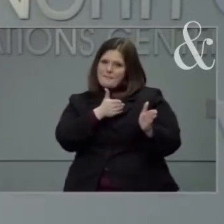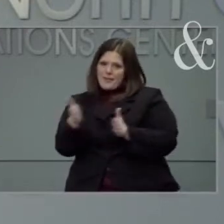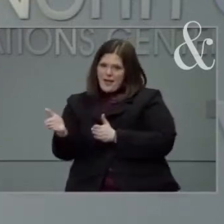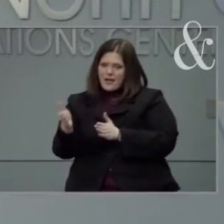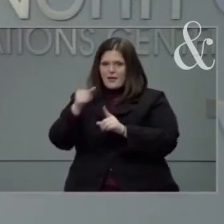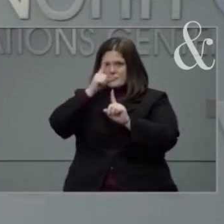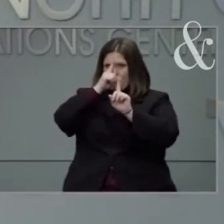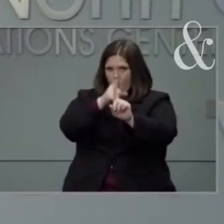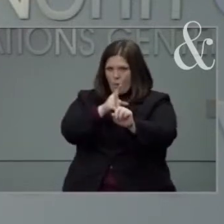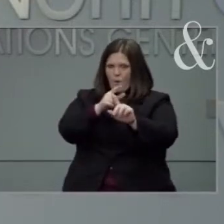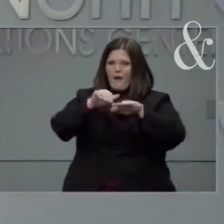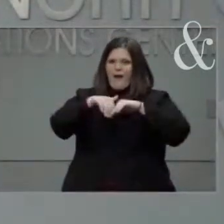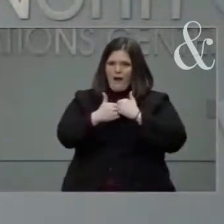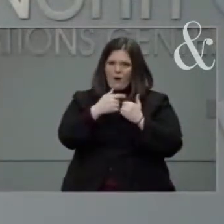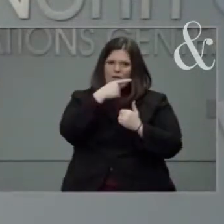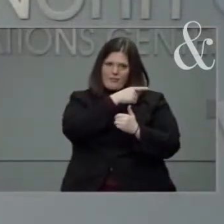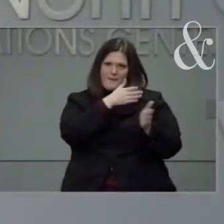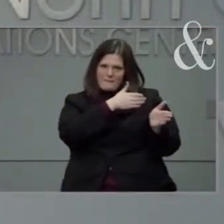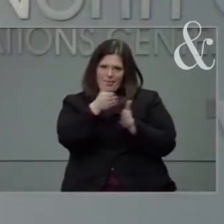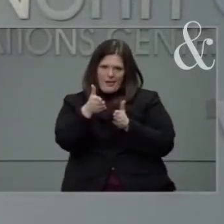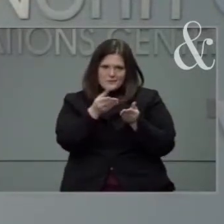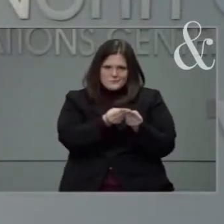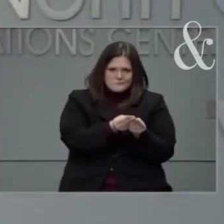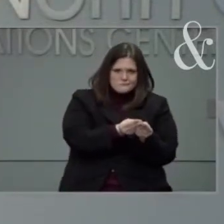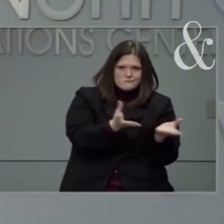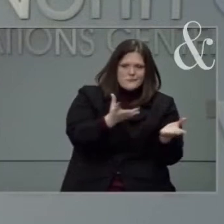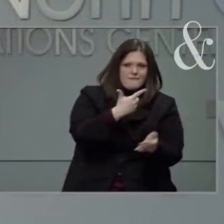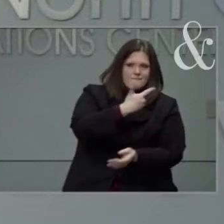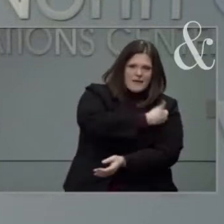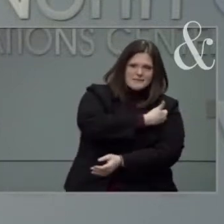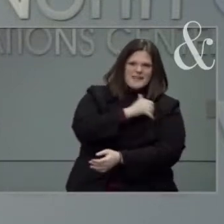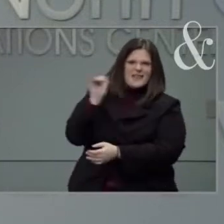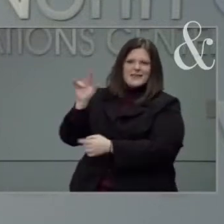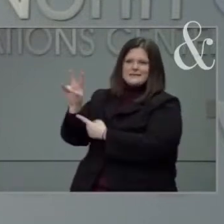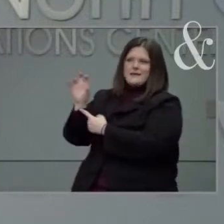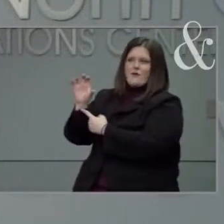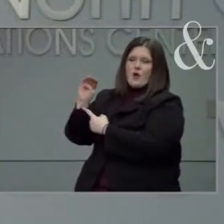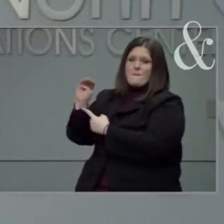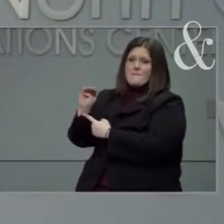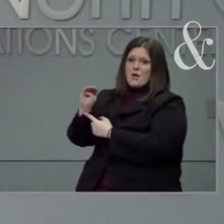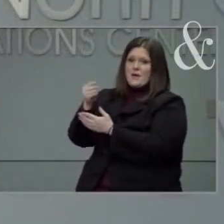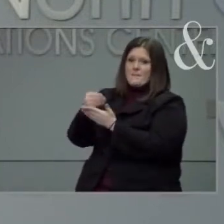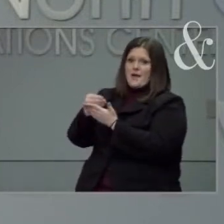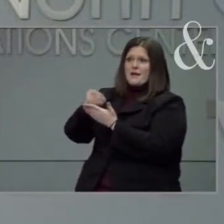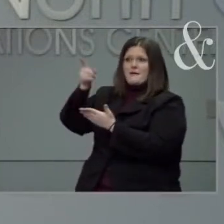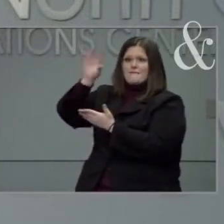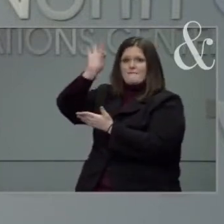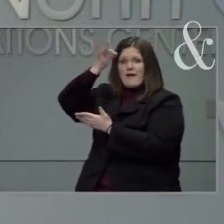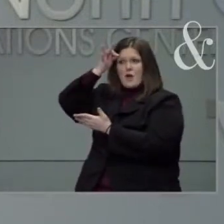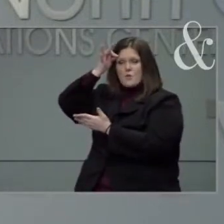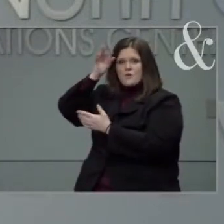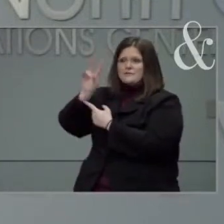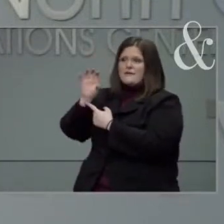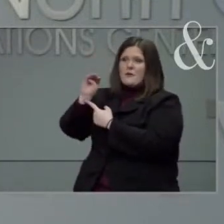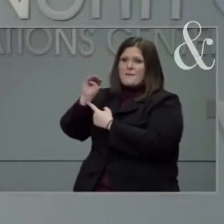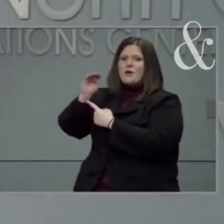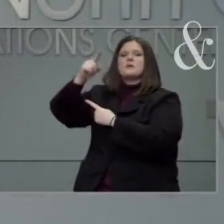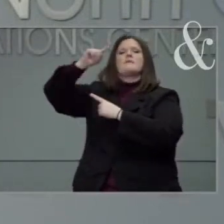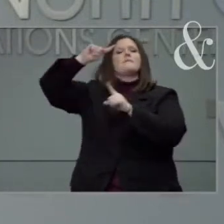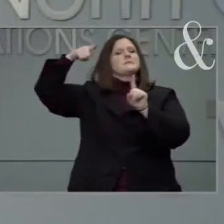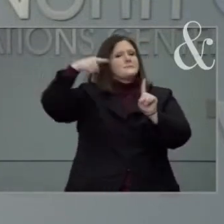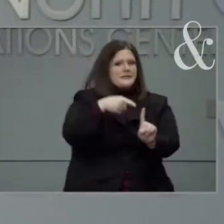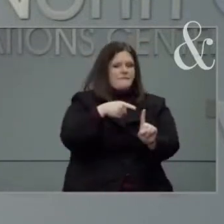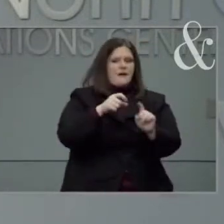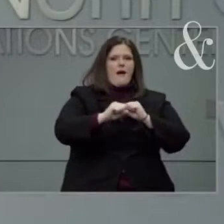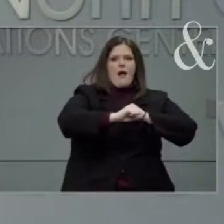for disseminating the vaccine and utilizing that $700 million of federal money, there are, targeted expenditures for